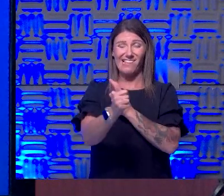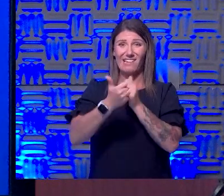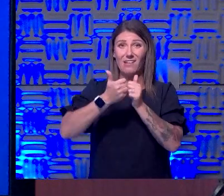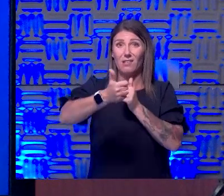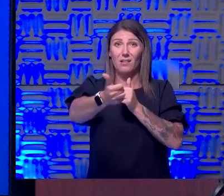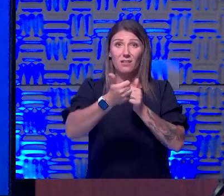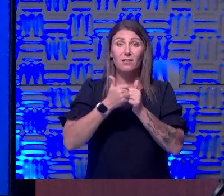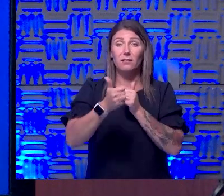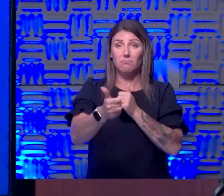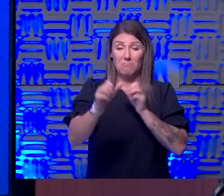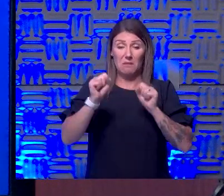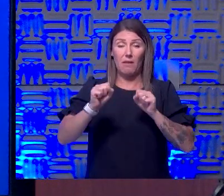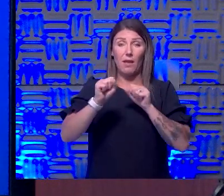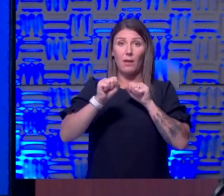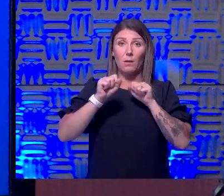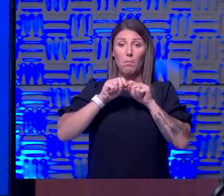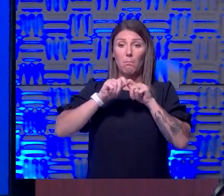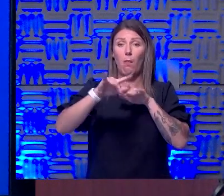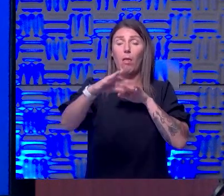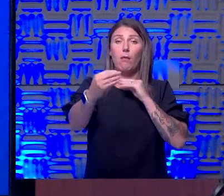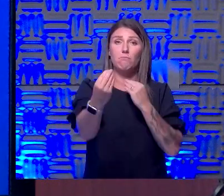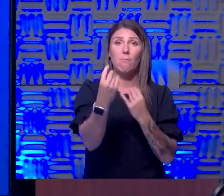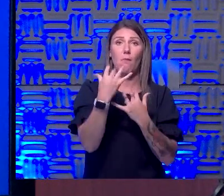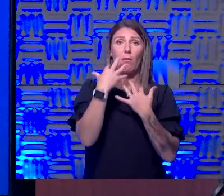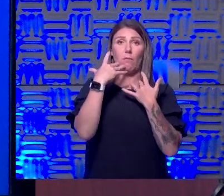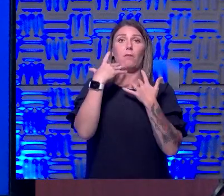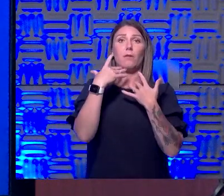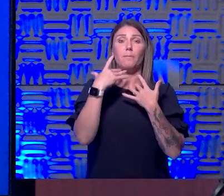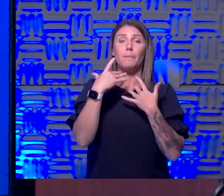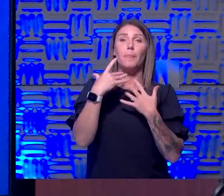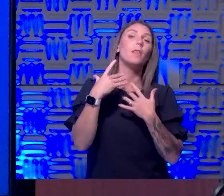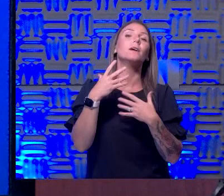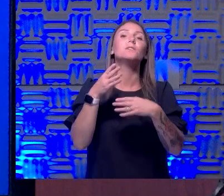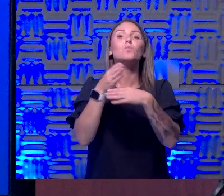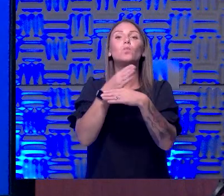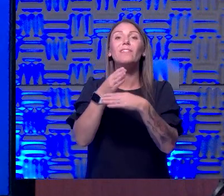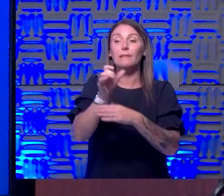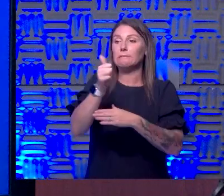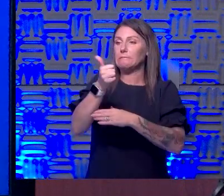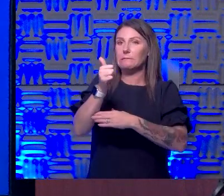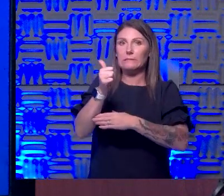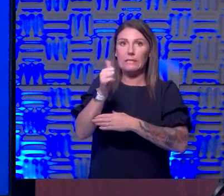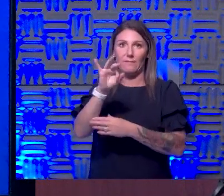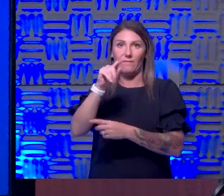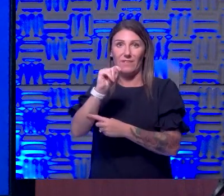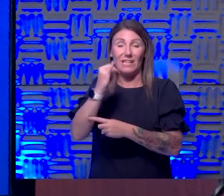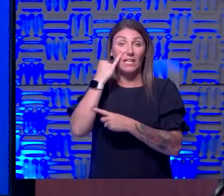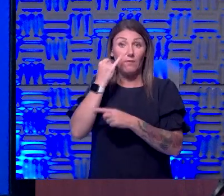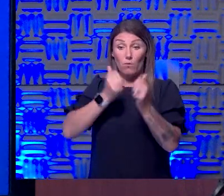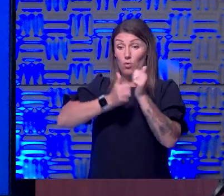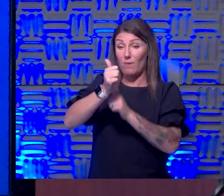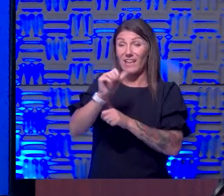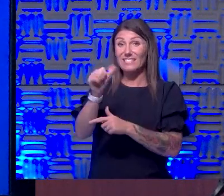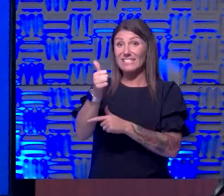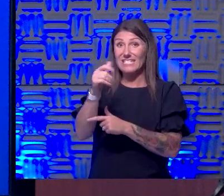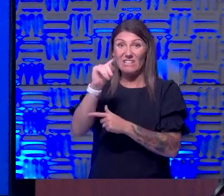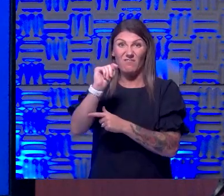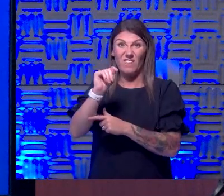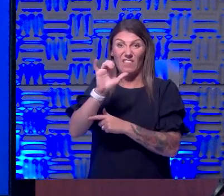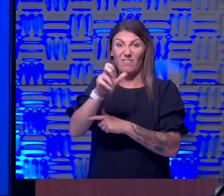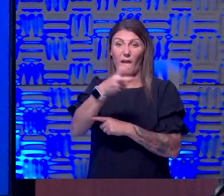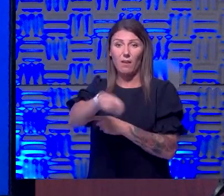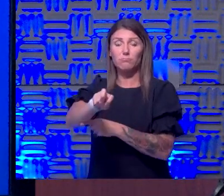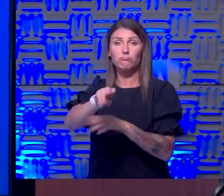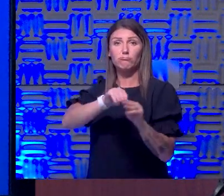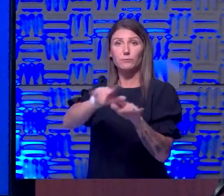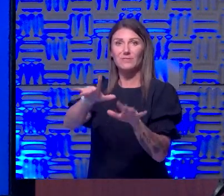could transmit the virus, and we know that that's within 10 feet pretty much. If you're beyond 10 feet, the transmission's almost